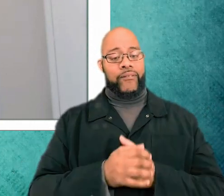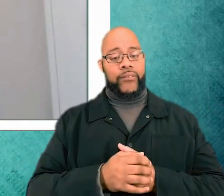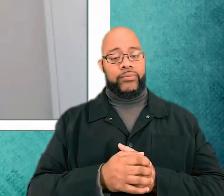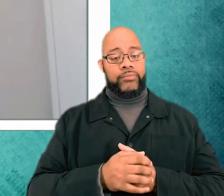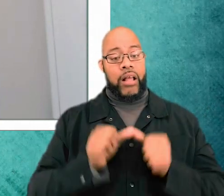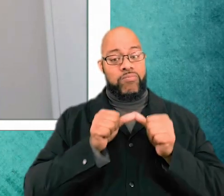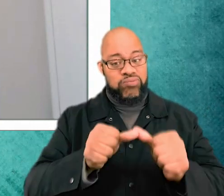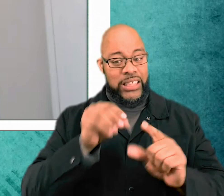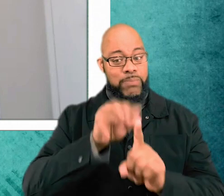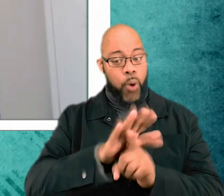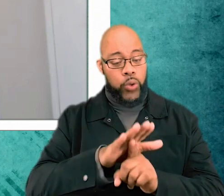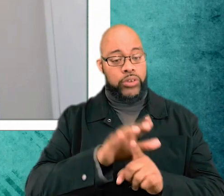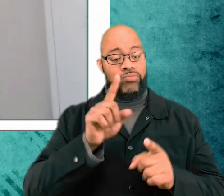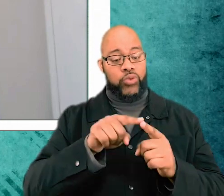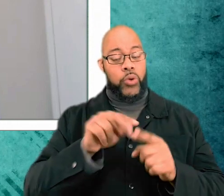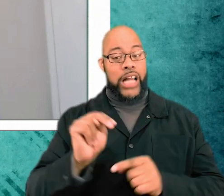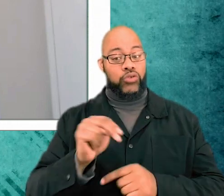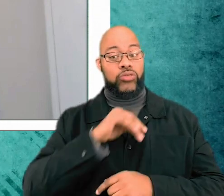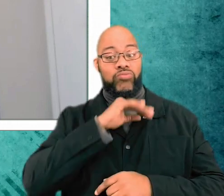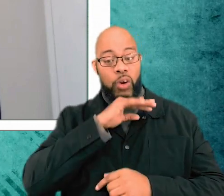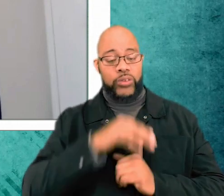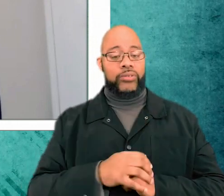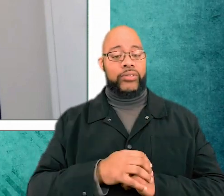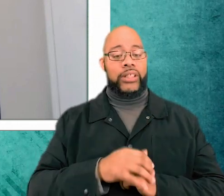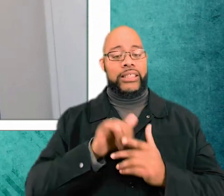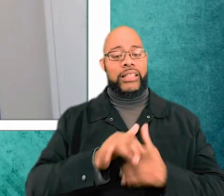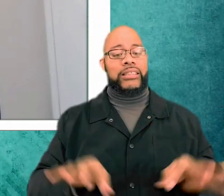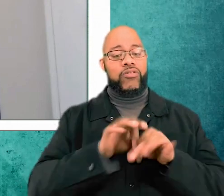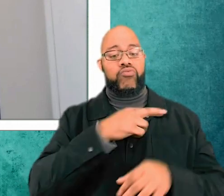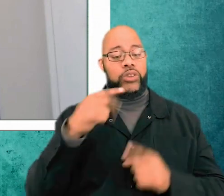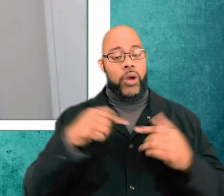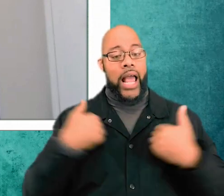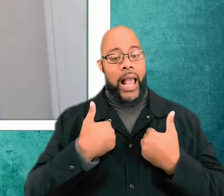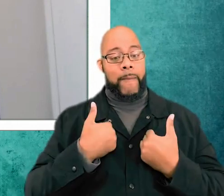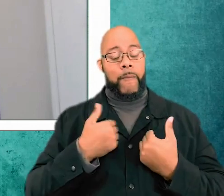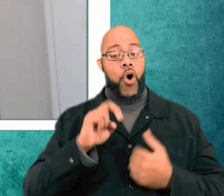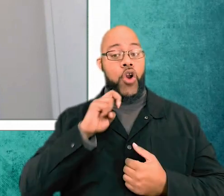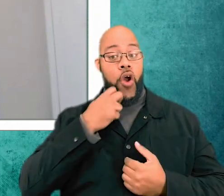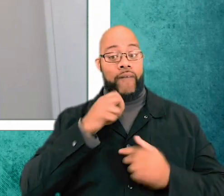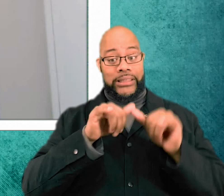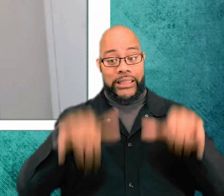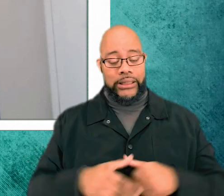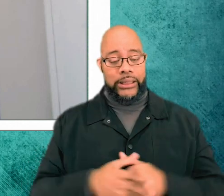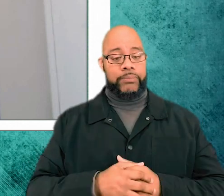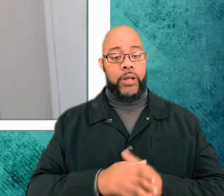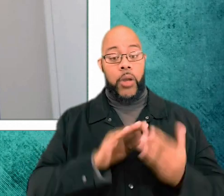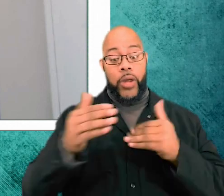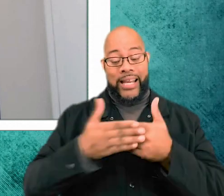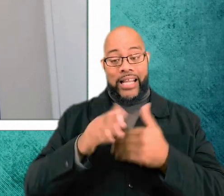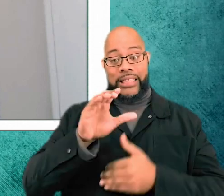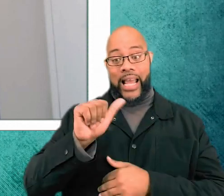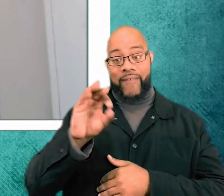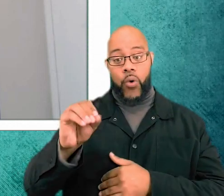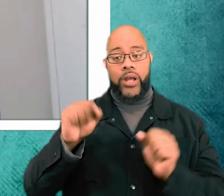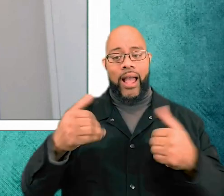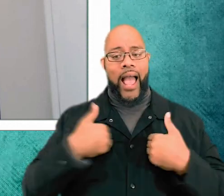Prolonged exposure to elevated levels of nitrous oxide poses a significant risk to animal nervous systems. Communities near CAFOs can also